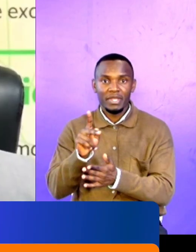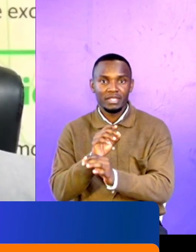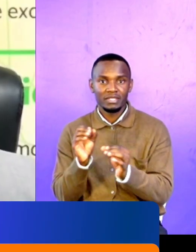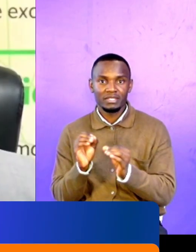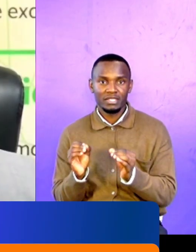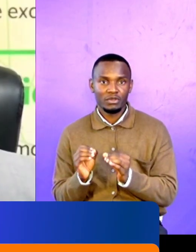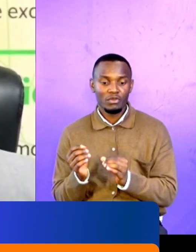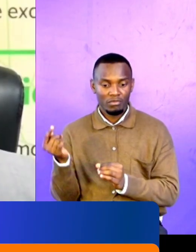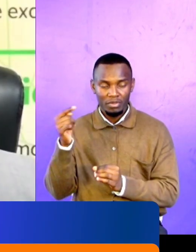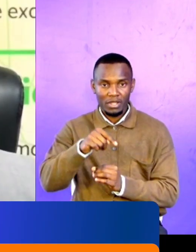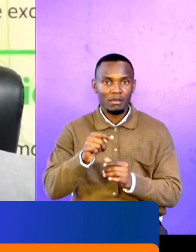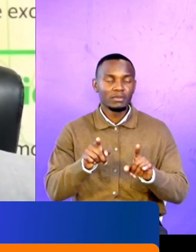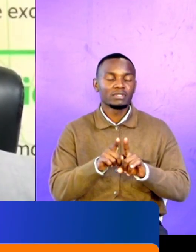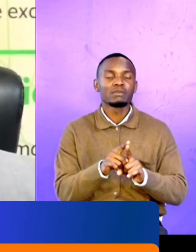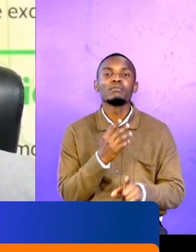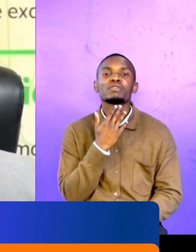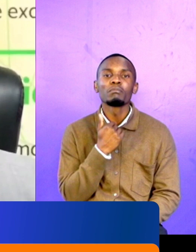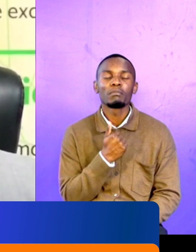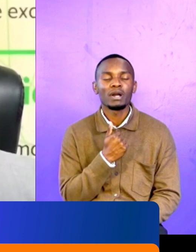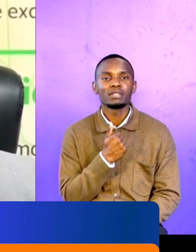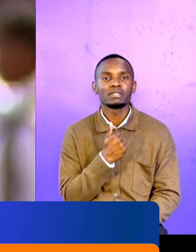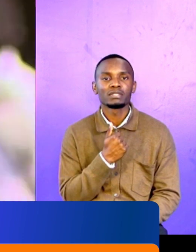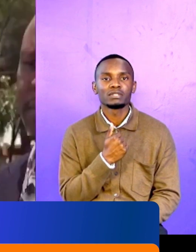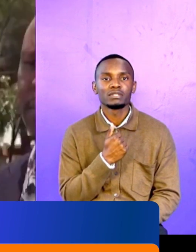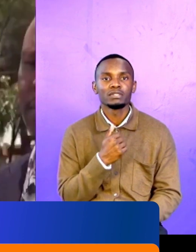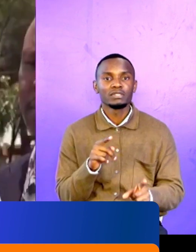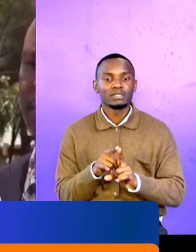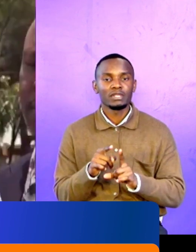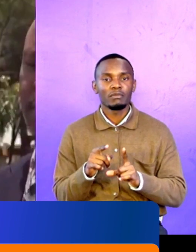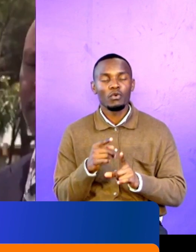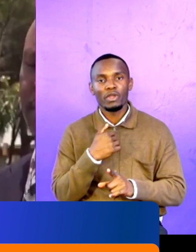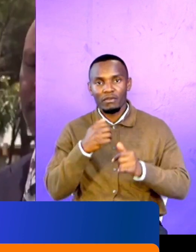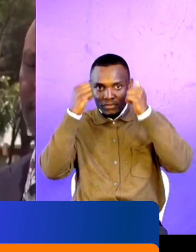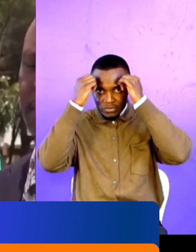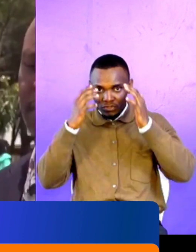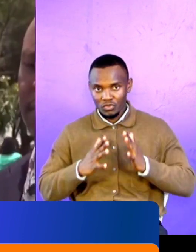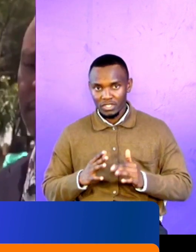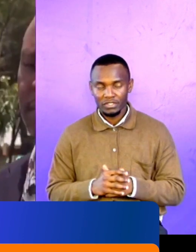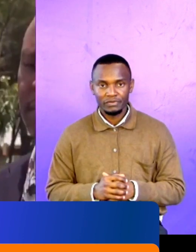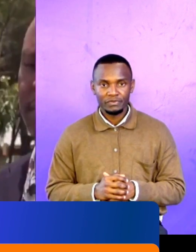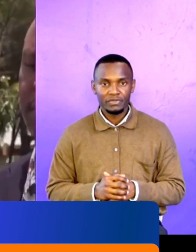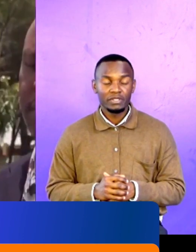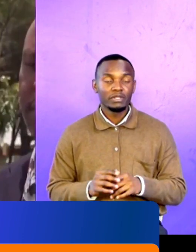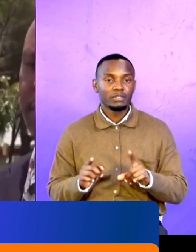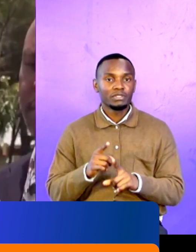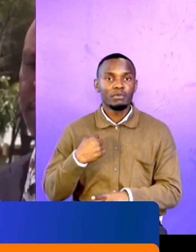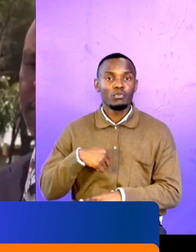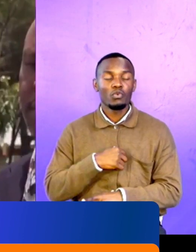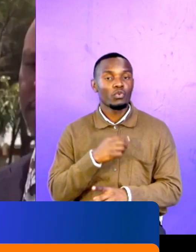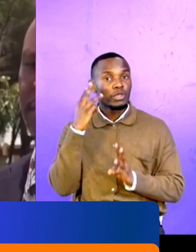demand the certificates of their pupils, their students. We are worried, and if you want to destroy a